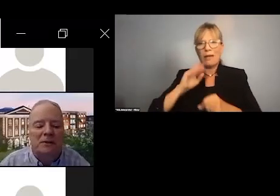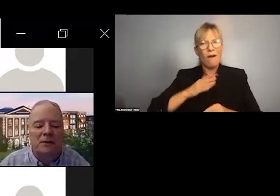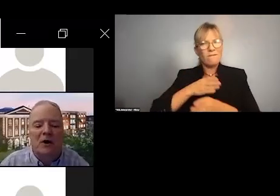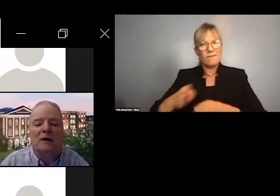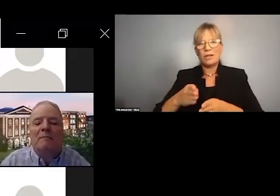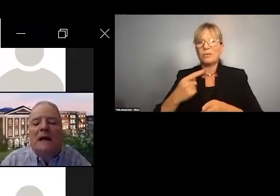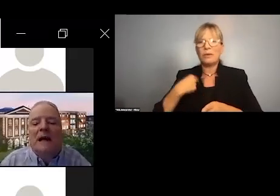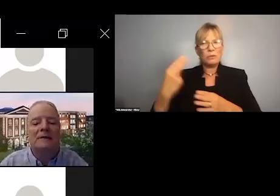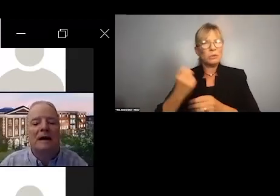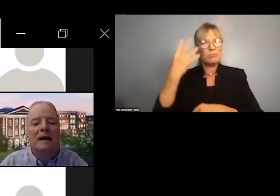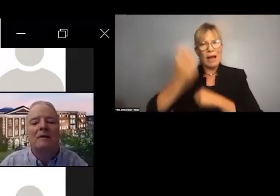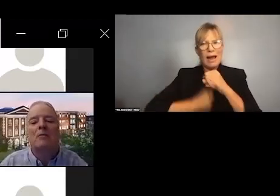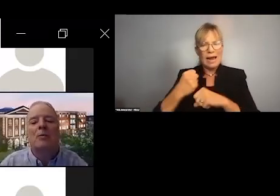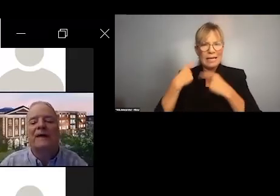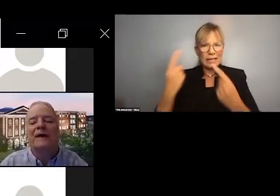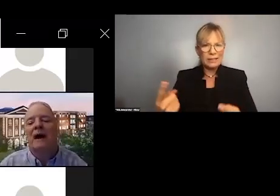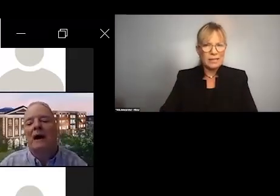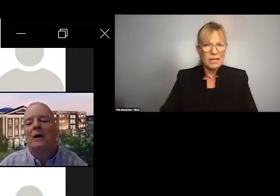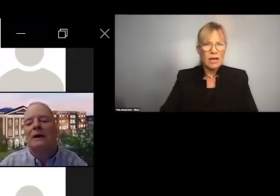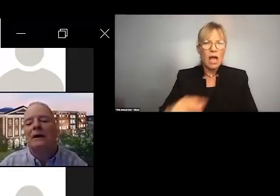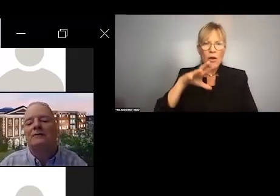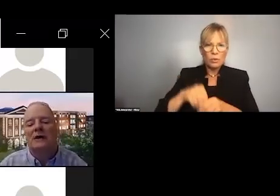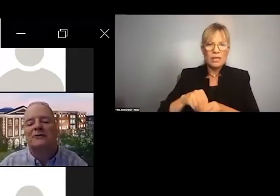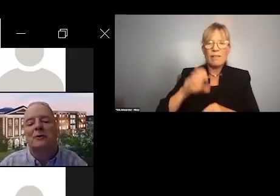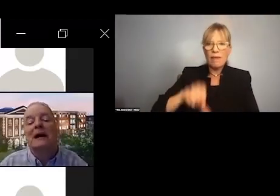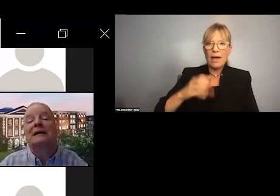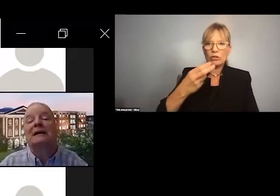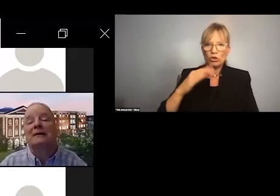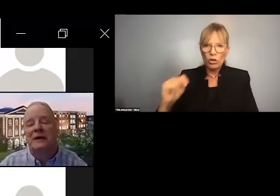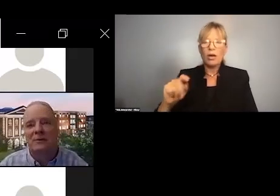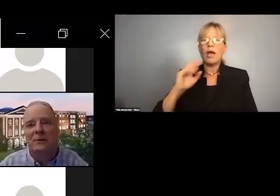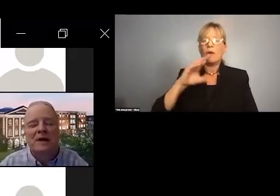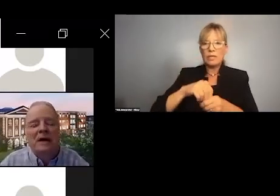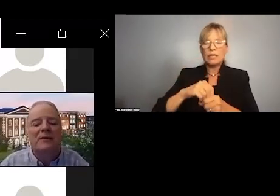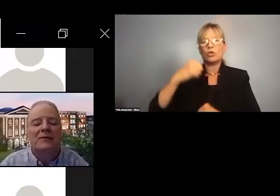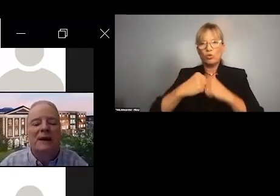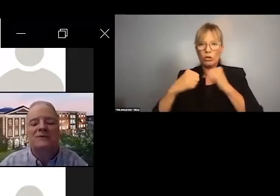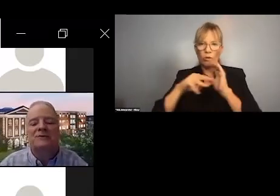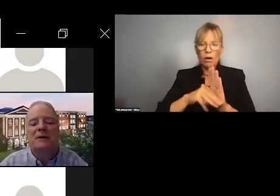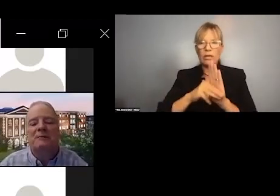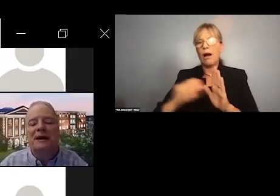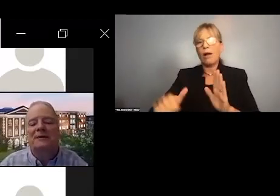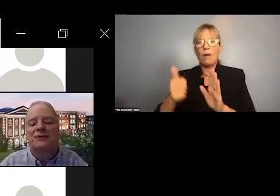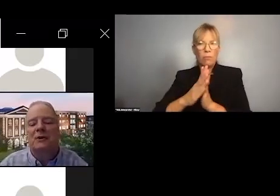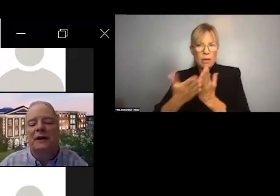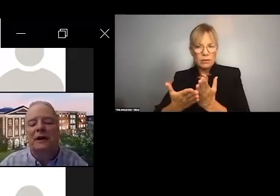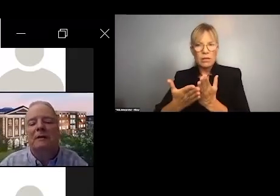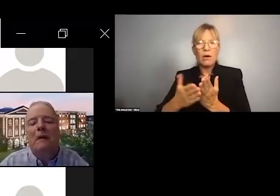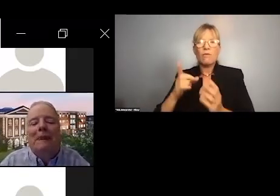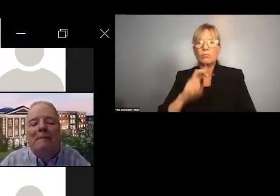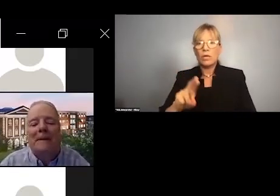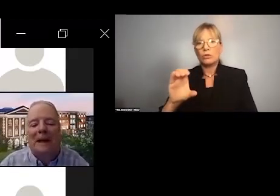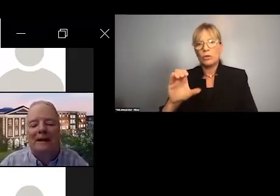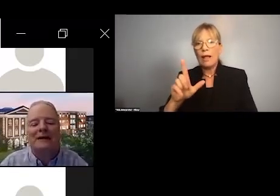for so long. And within our structural modeling, this again was another manuscript by Dr. Chow